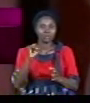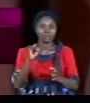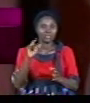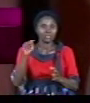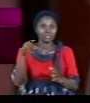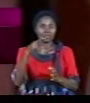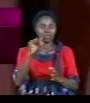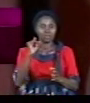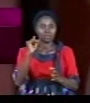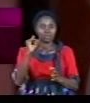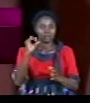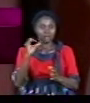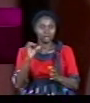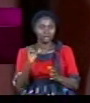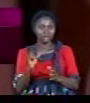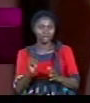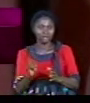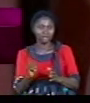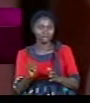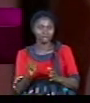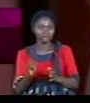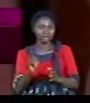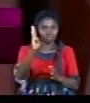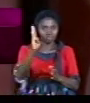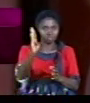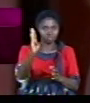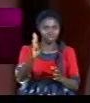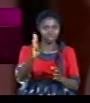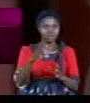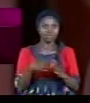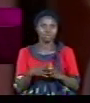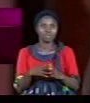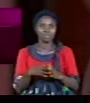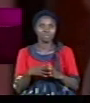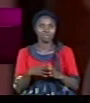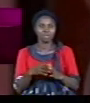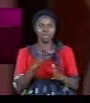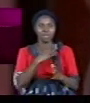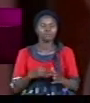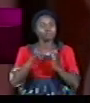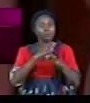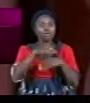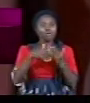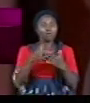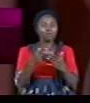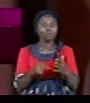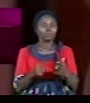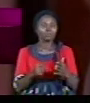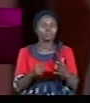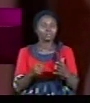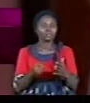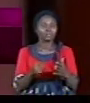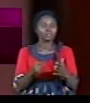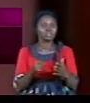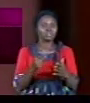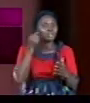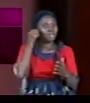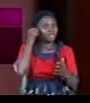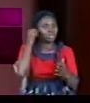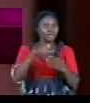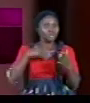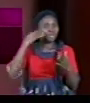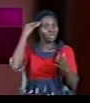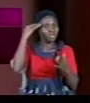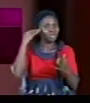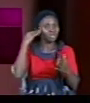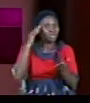you know it, all the hairs in my body became yellow, my finger became yellow, I couldn't eat, and then I said it has gotten